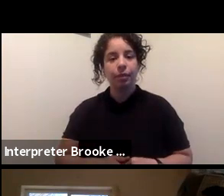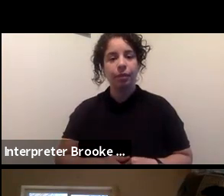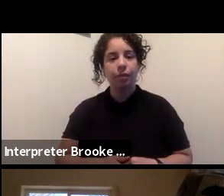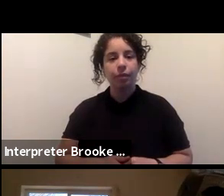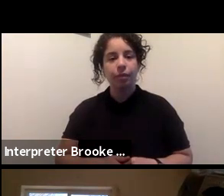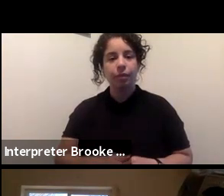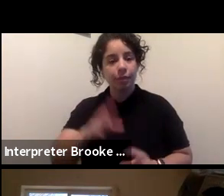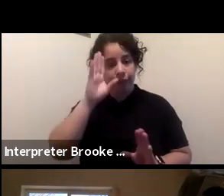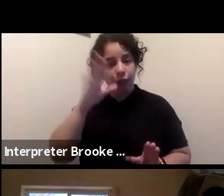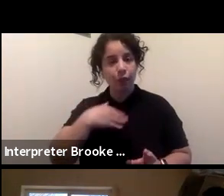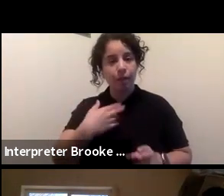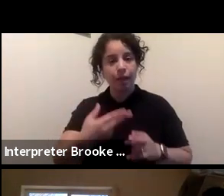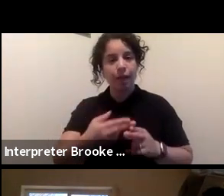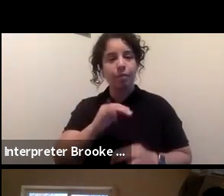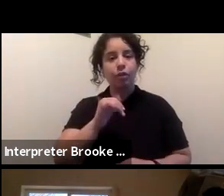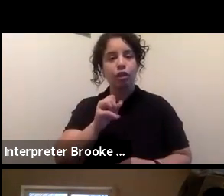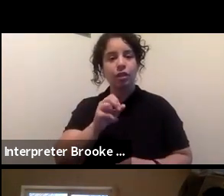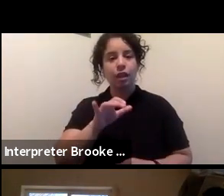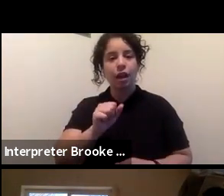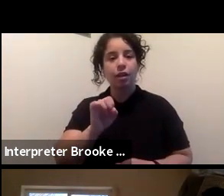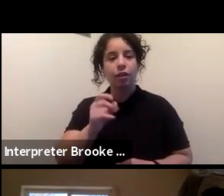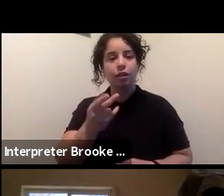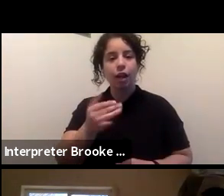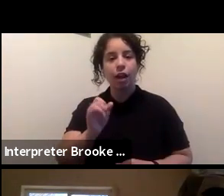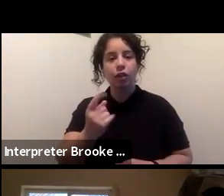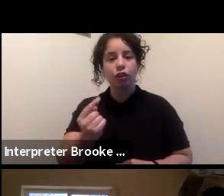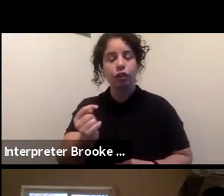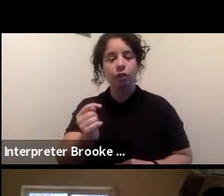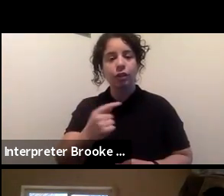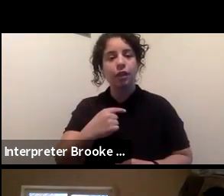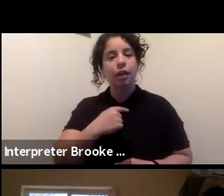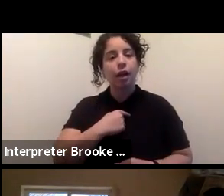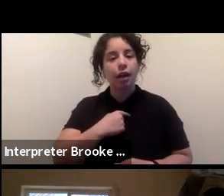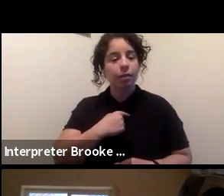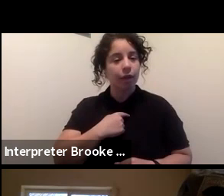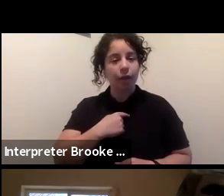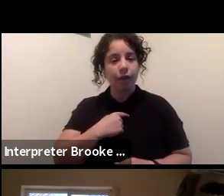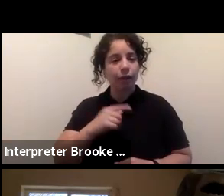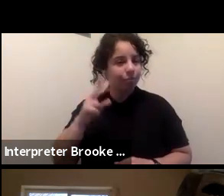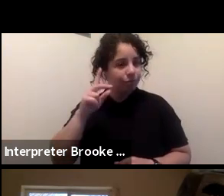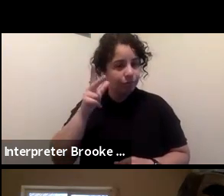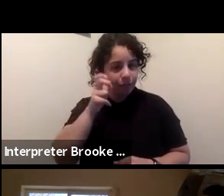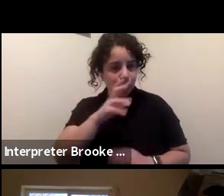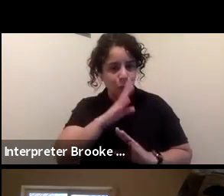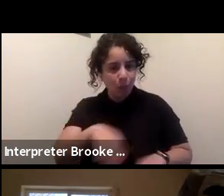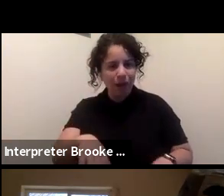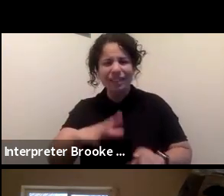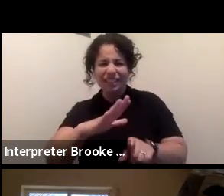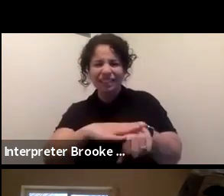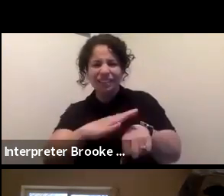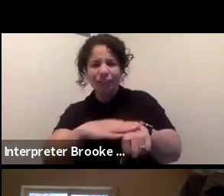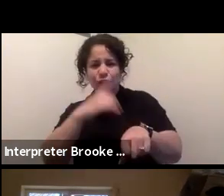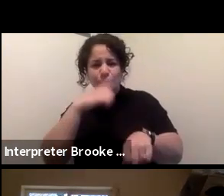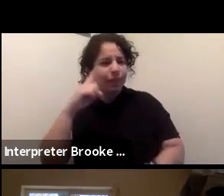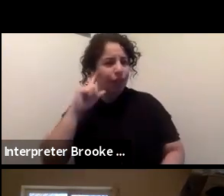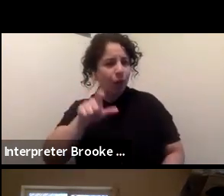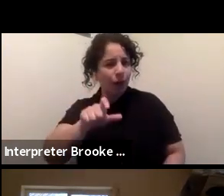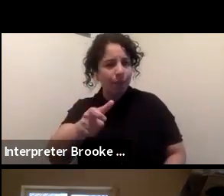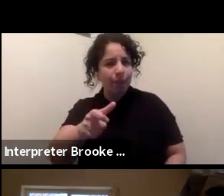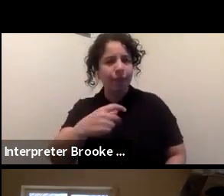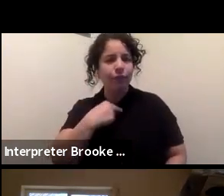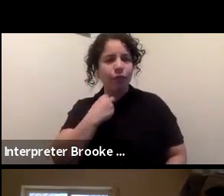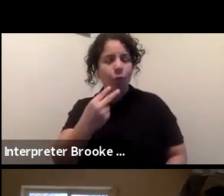My name is Jessica Schacht. I'm Métis Canadian, living as an uninvited guest on the traditional territory of the Cowichan Nation. Jessica, your voice